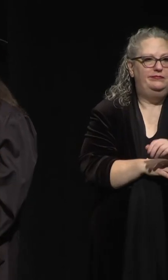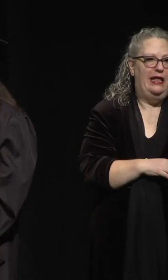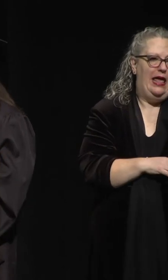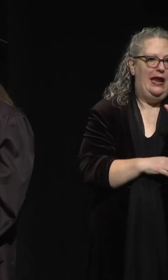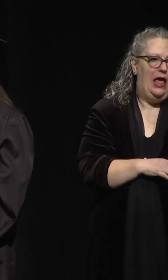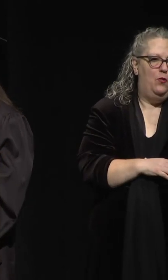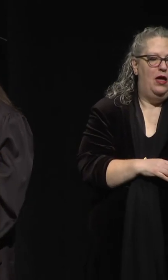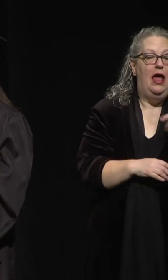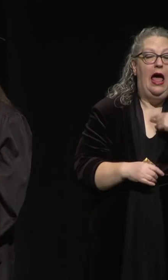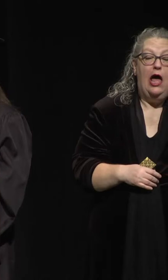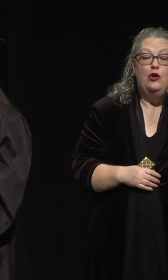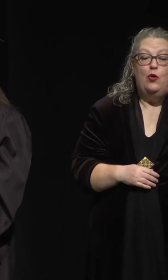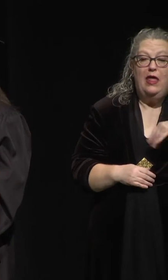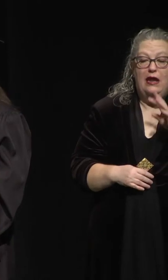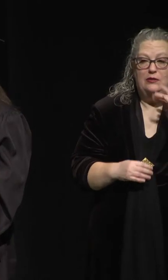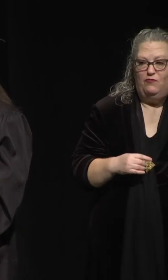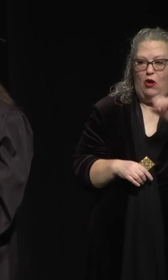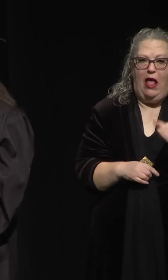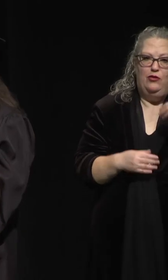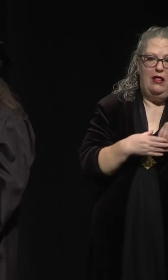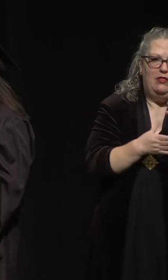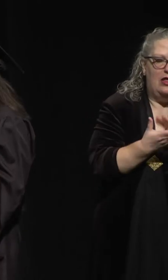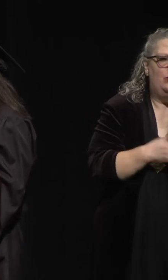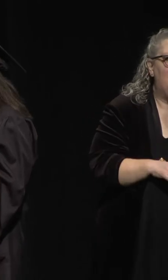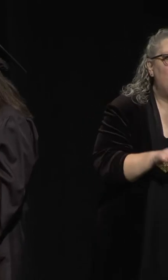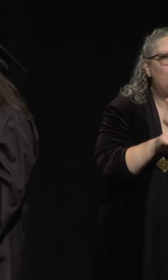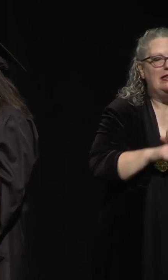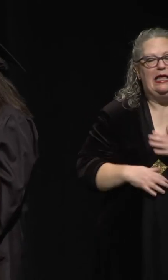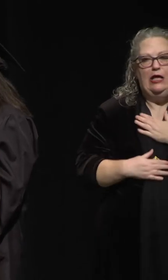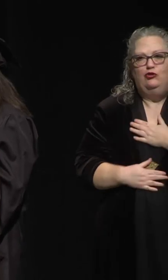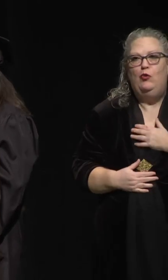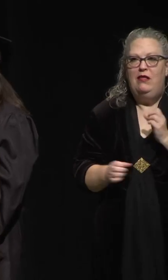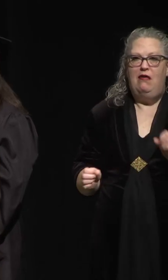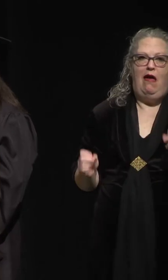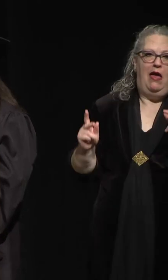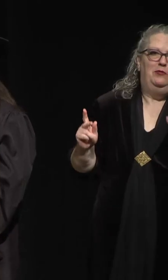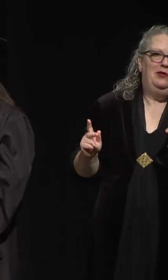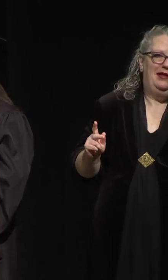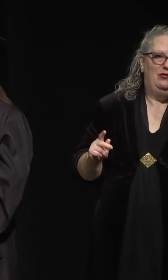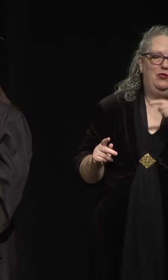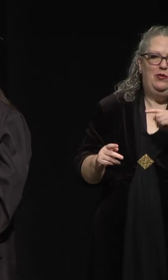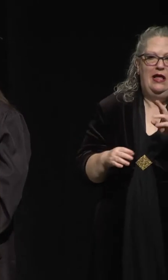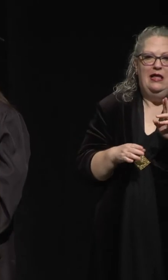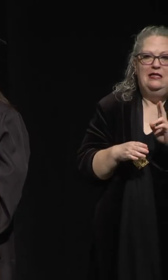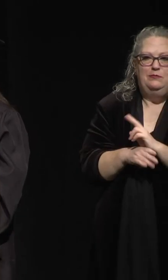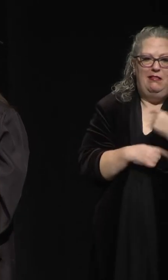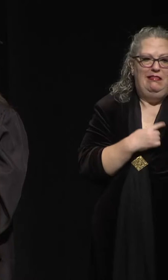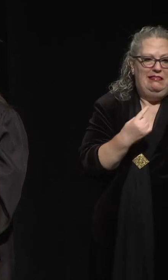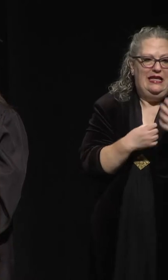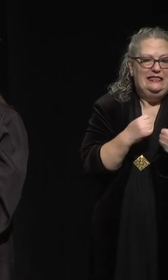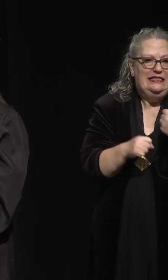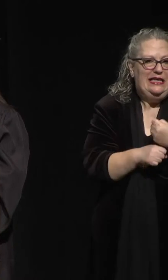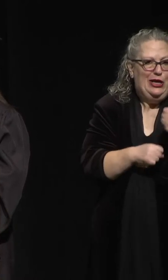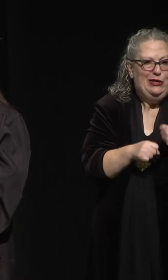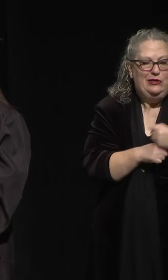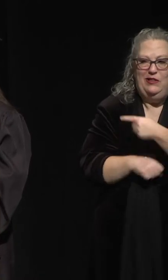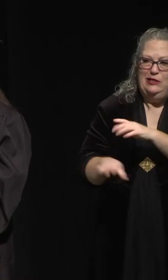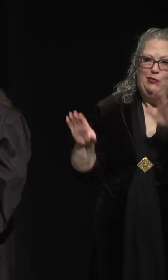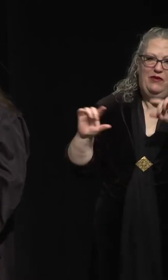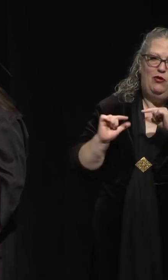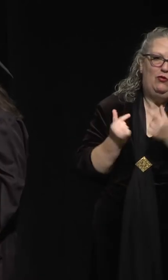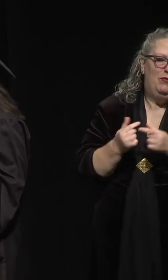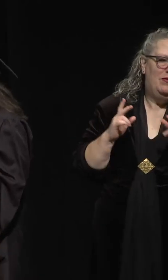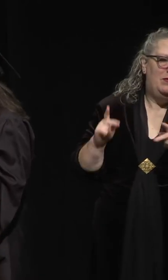speak for others in the college when I say that we have immensely enjoyed the opportunity to spend these years with this wonderful group of